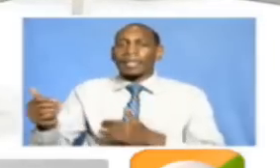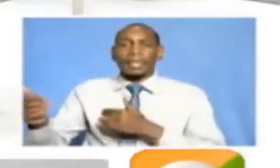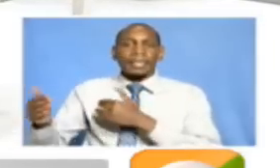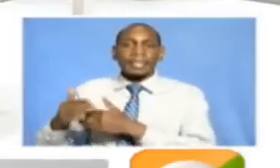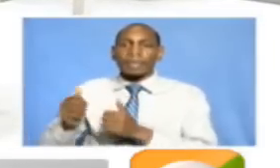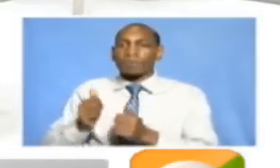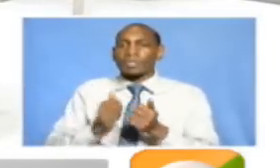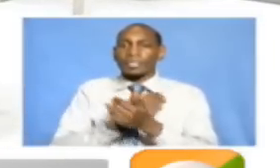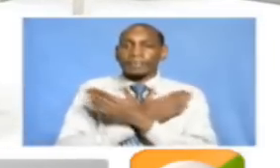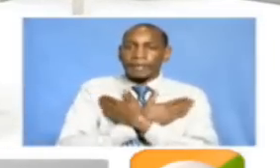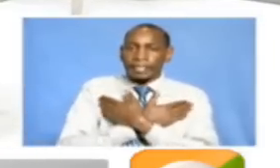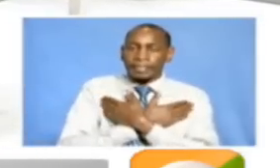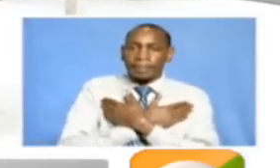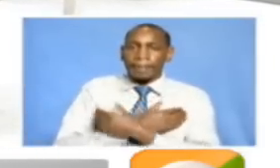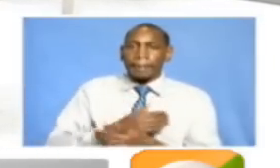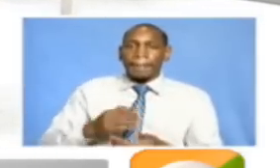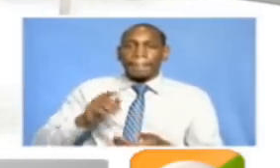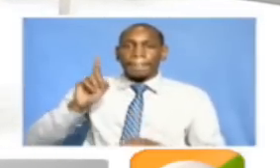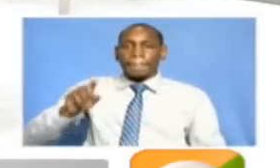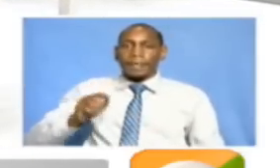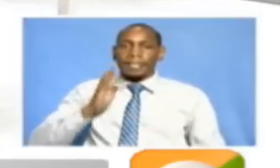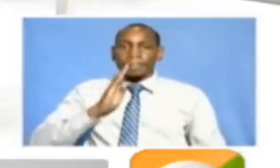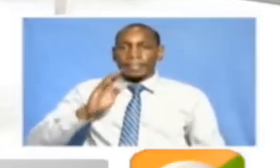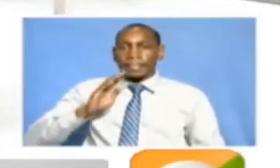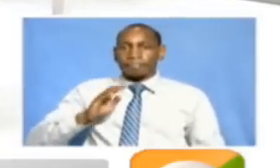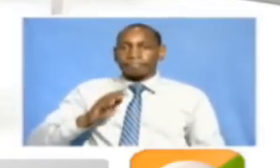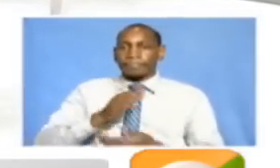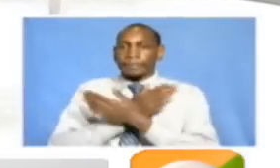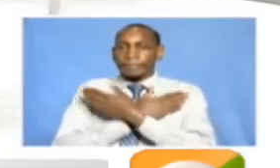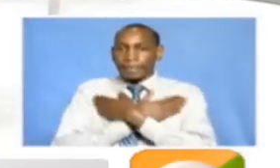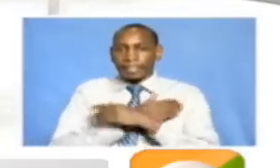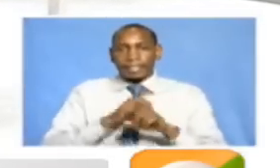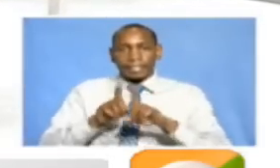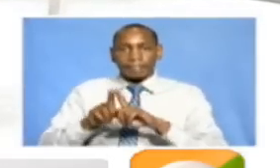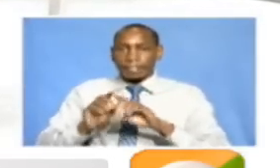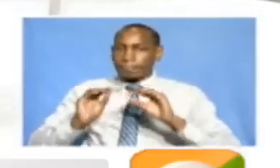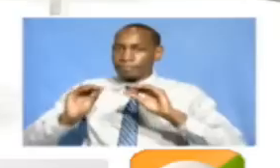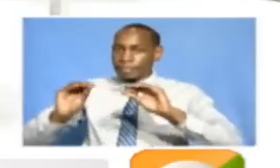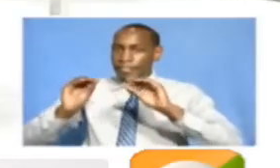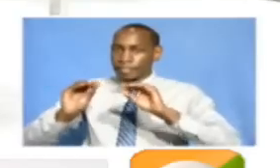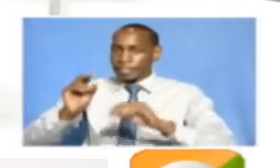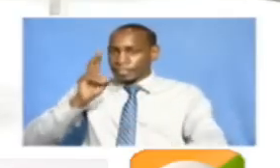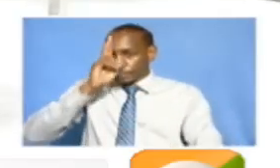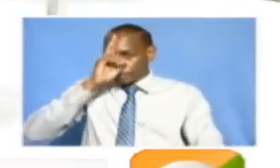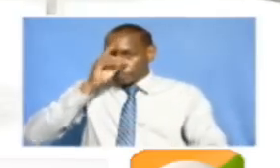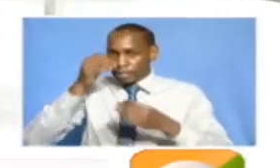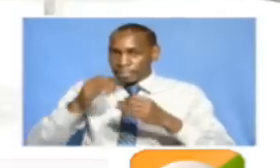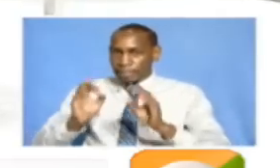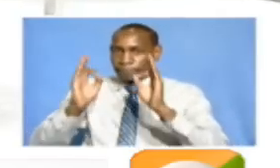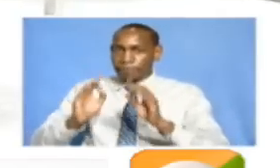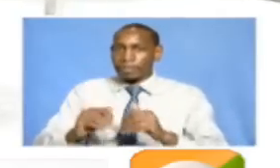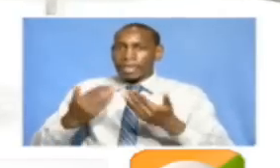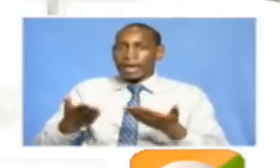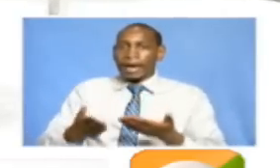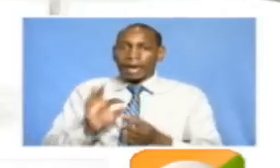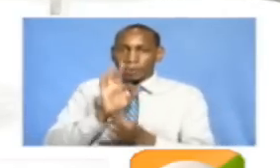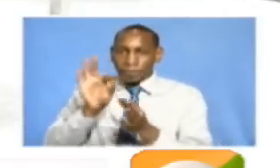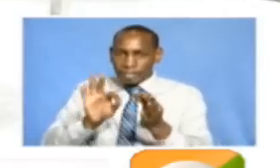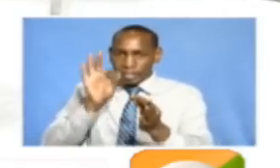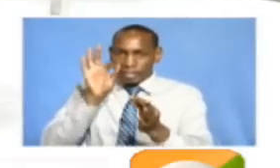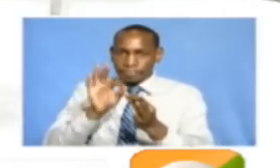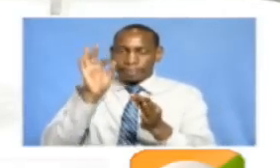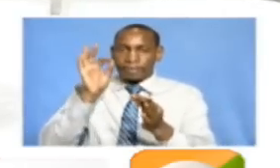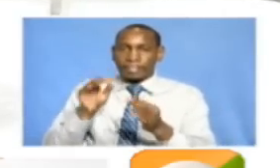So it needs to be a more friendly space. And then we need to also train our police officers on how specific. I think we should actually have a